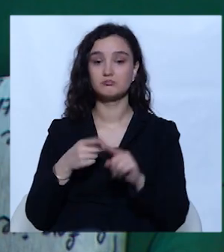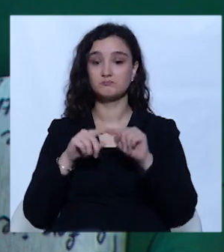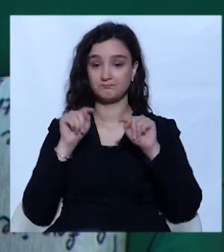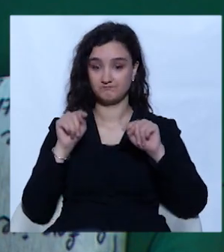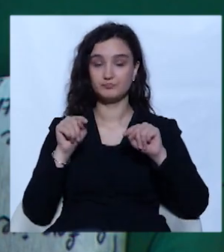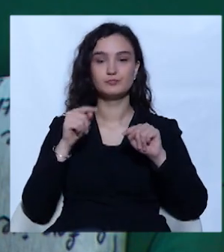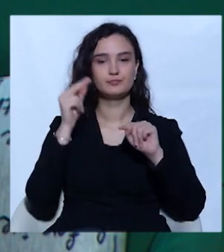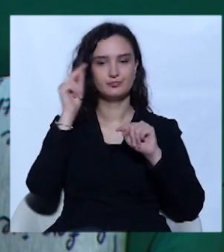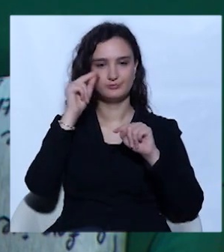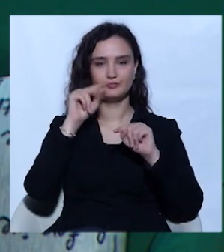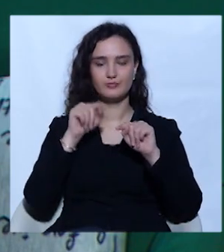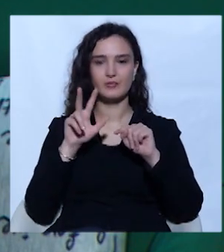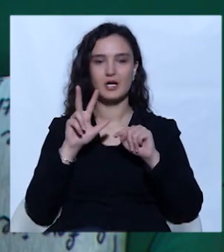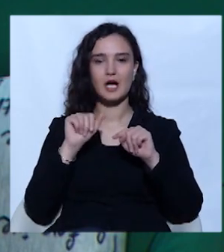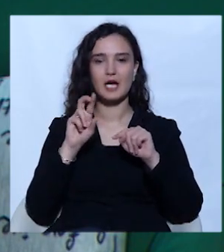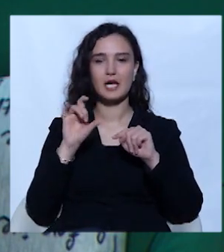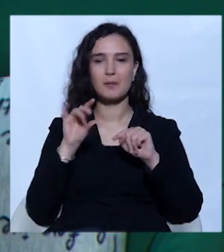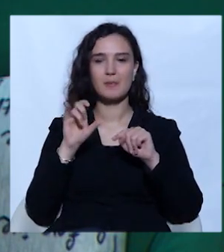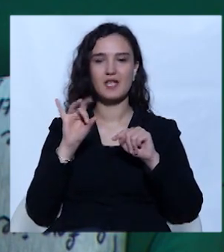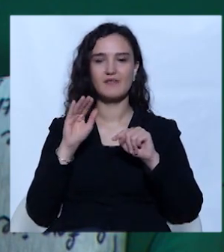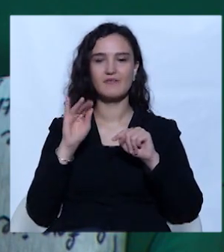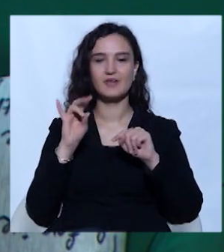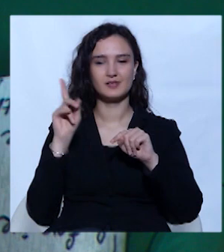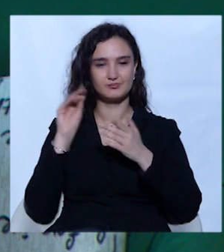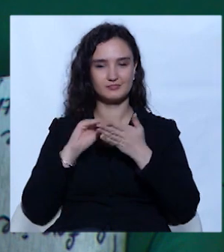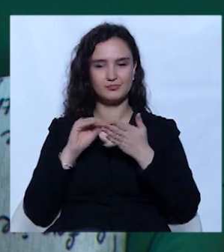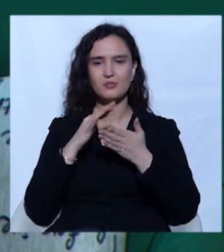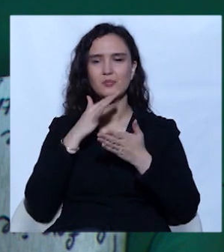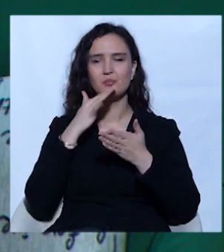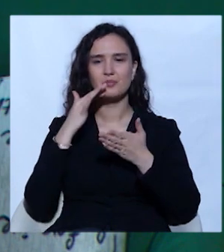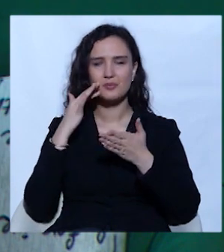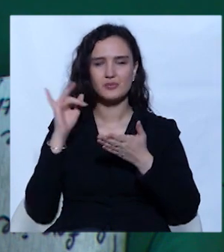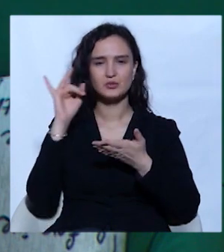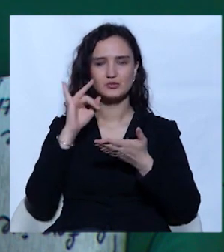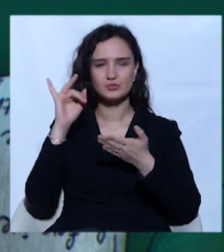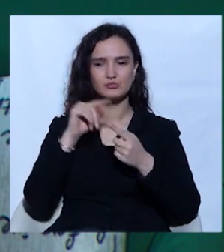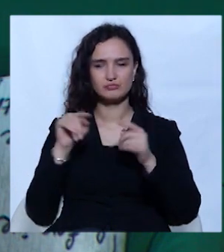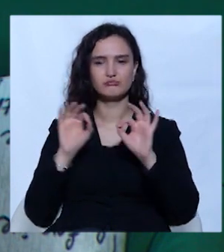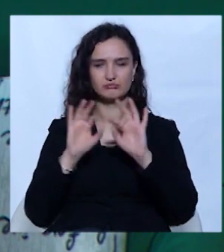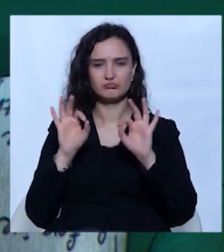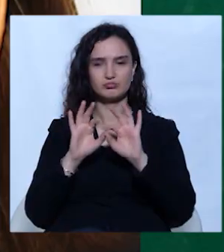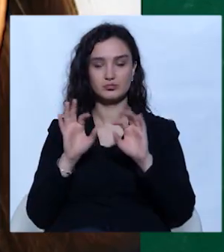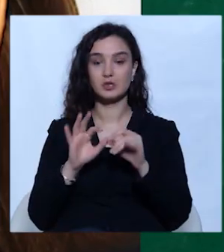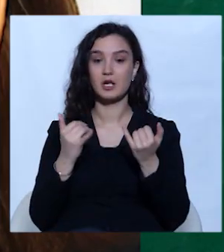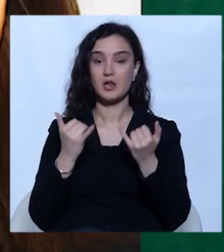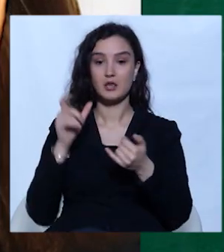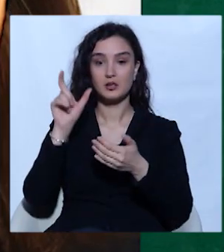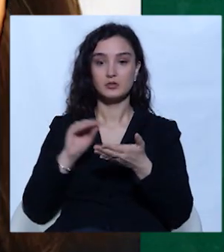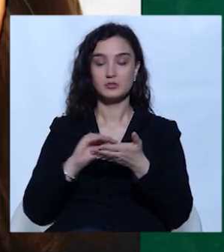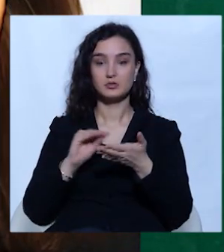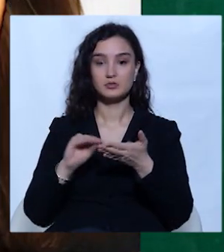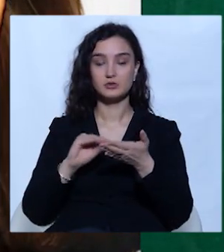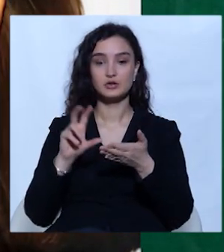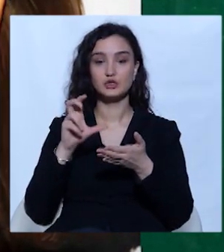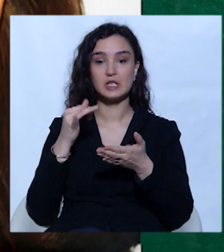we learned in Huckleberry Finn last week, there are many lessons to be learned in this story as well. Now, the author, R.J.